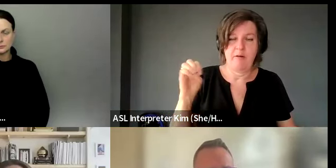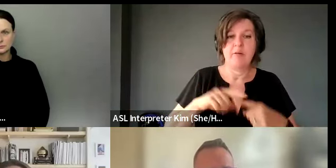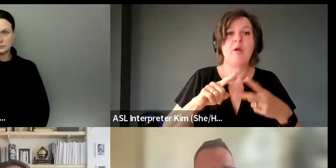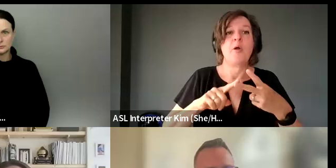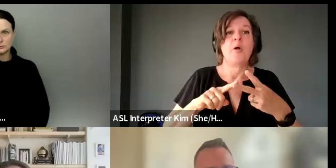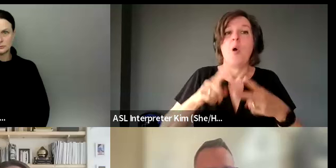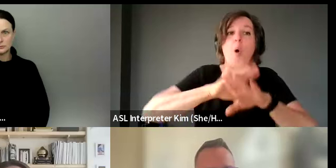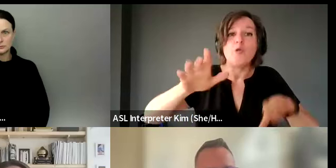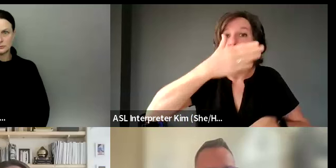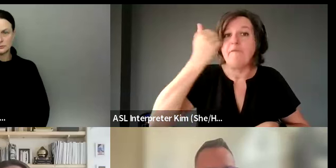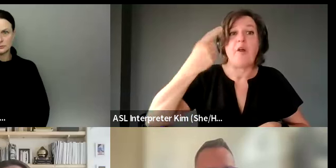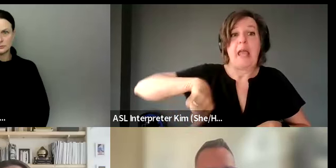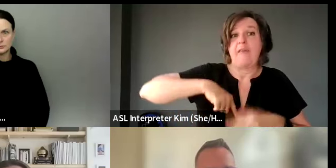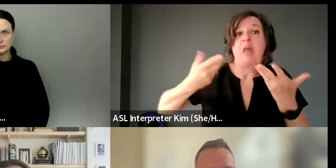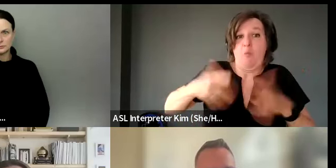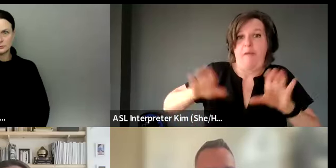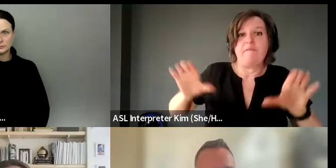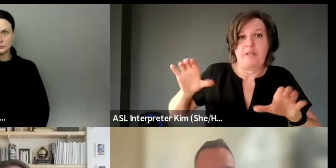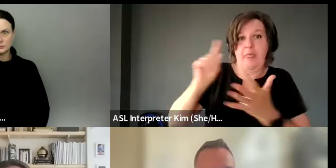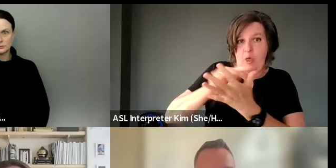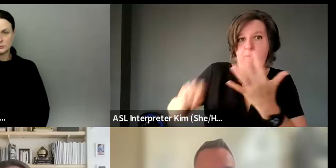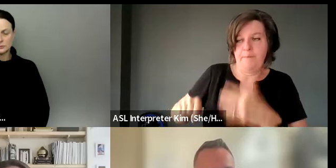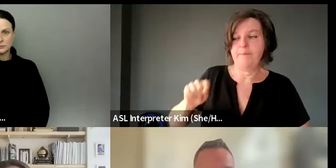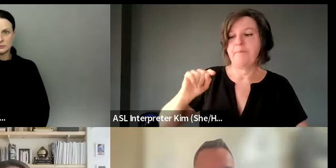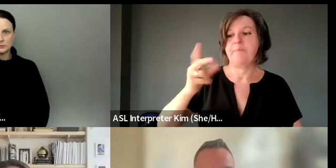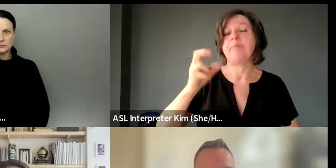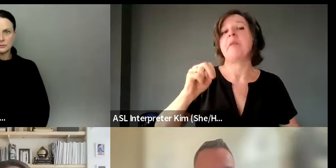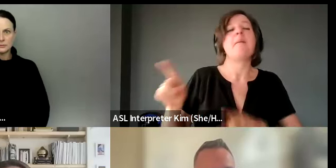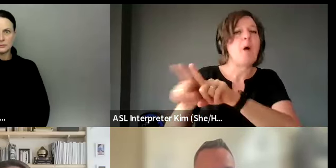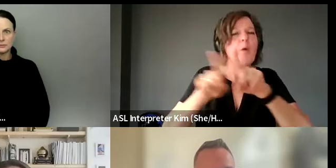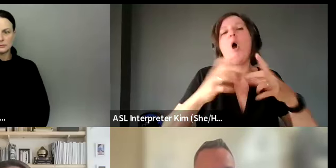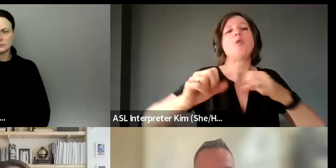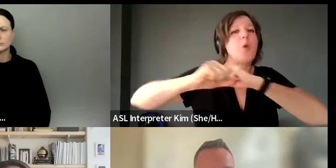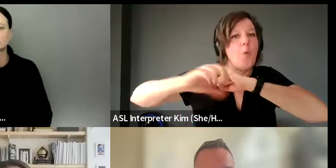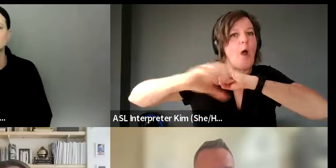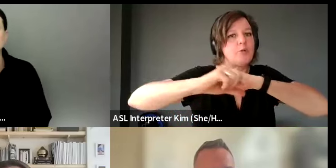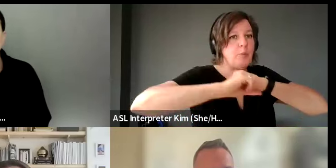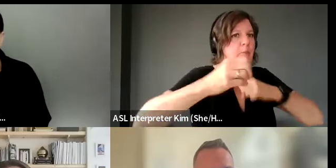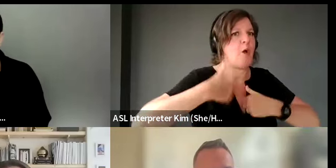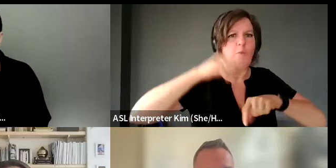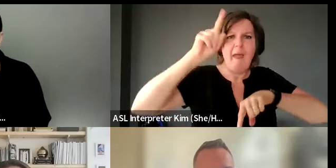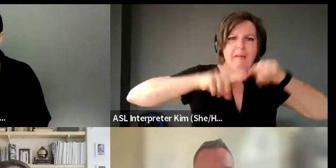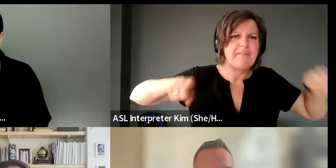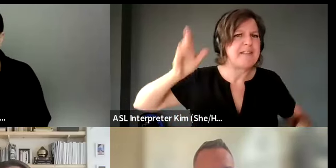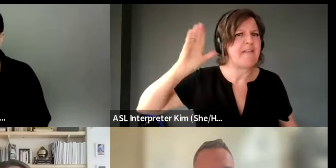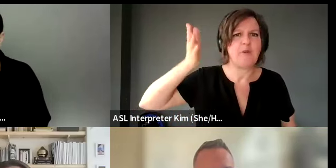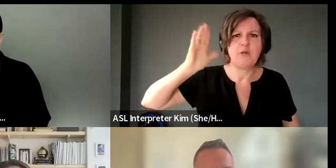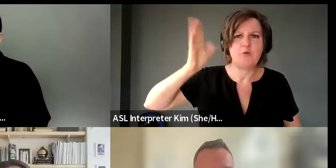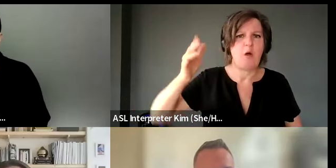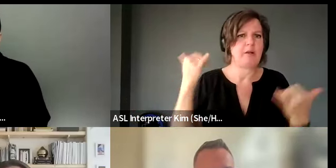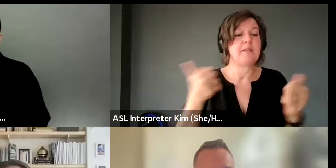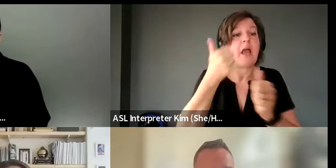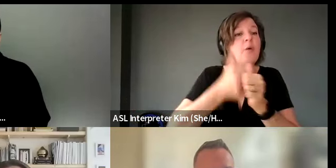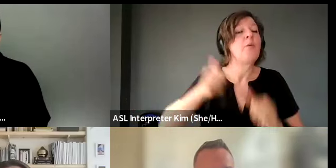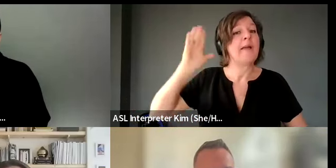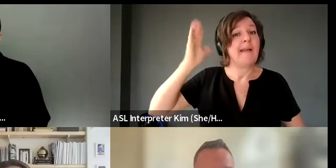them. And we also want to make sure that we promote them, right? We have like all these different talks now. Each talk